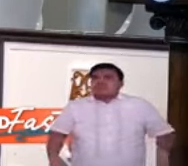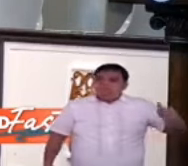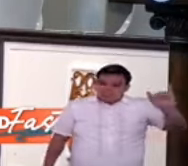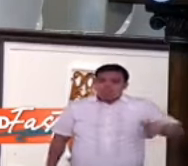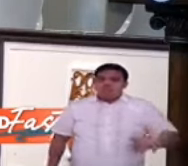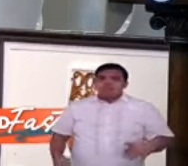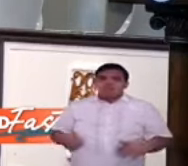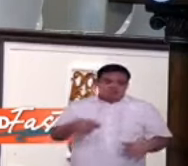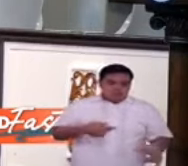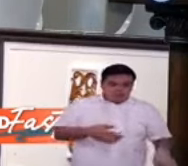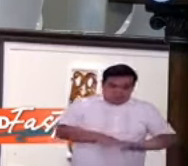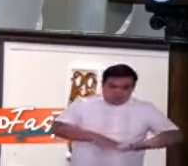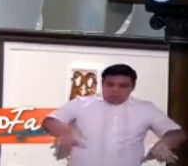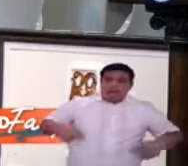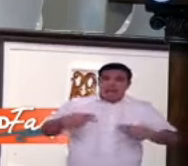are humble.